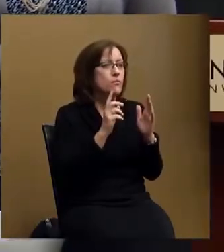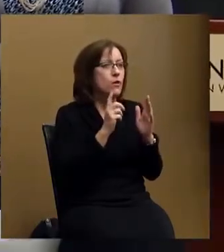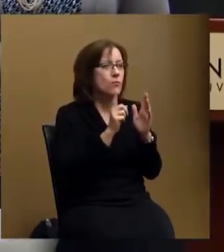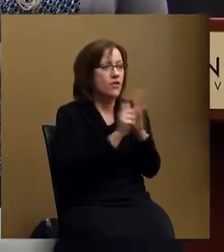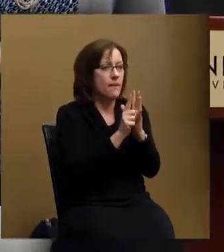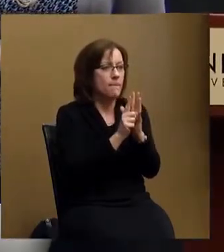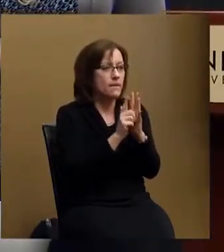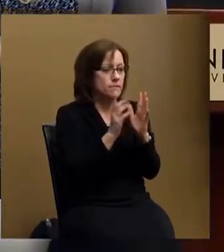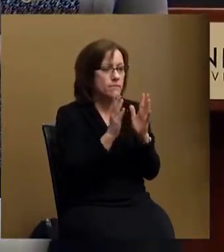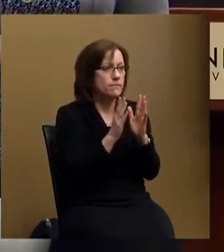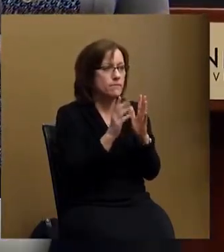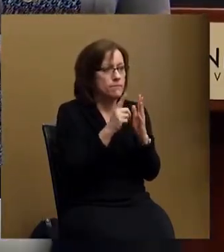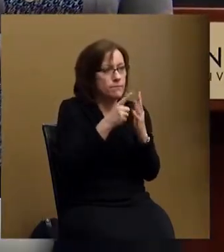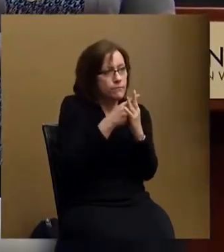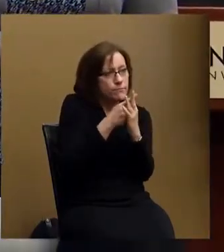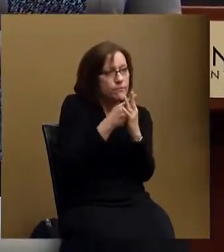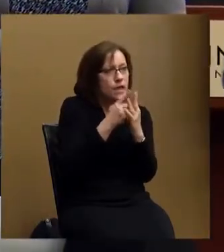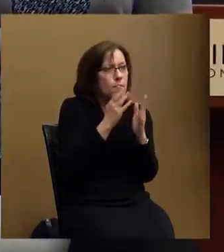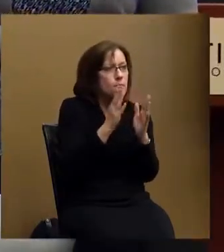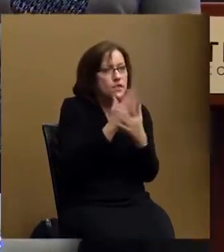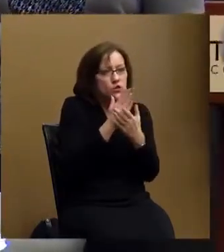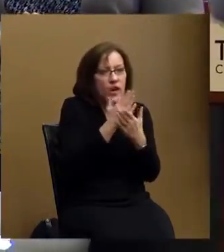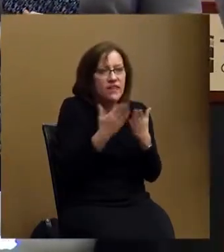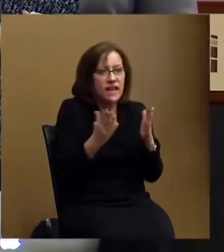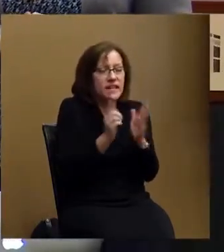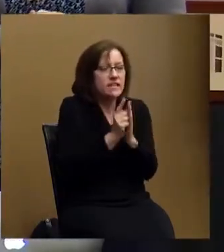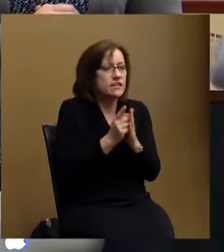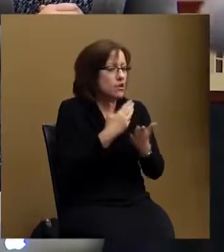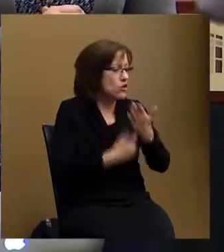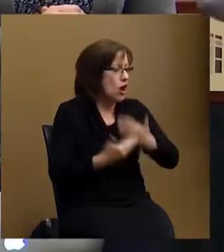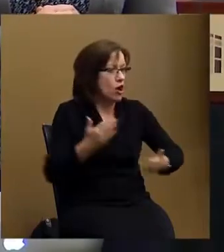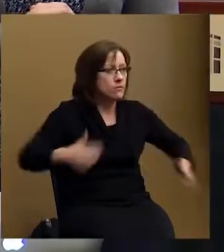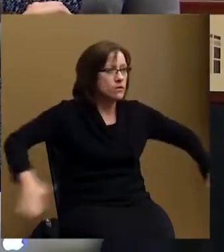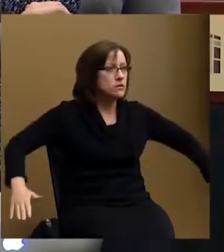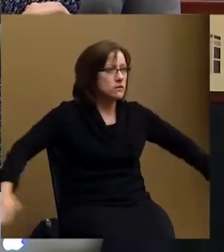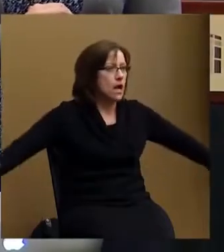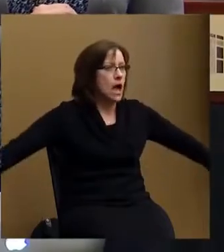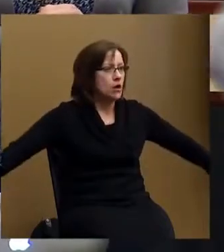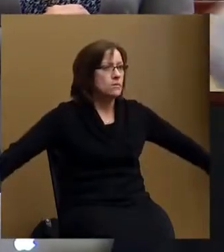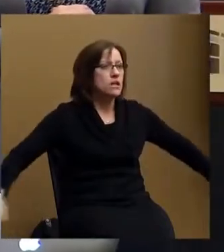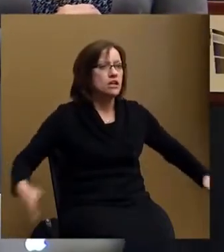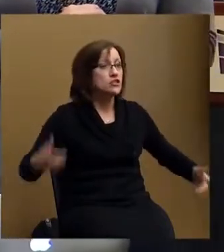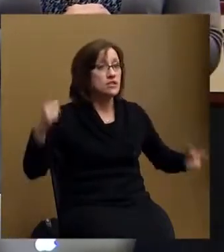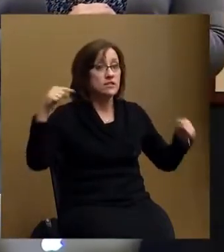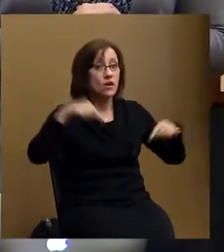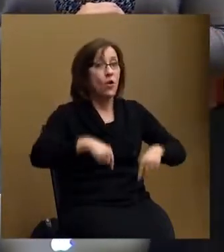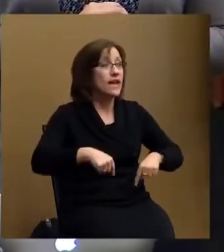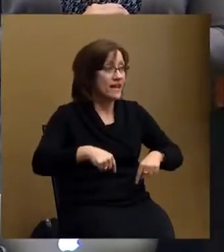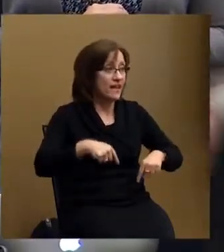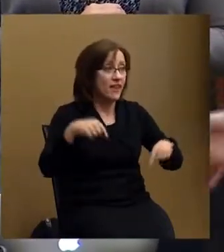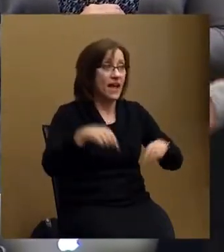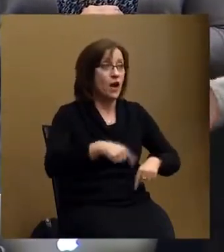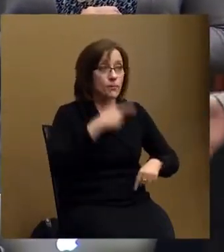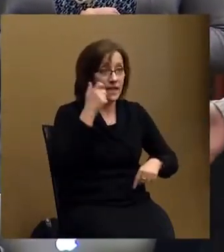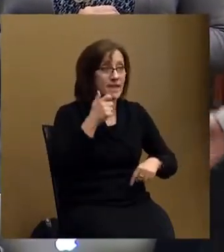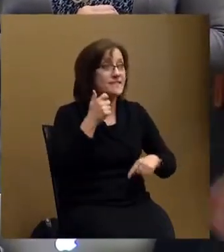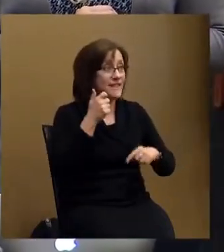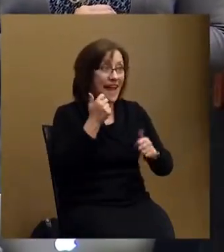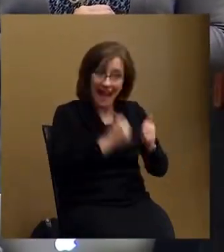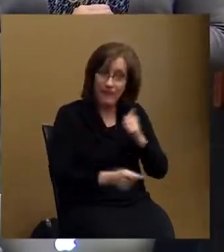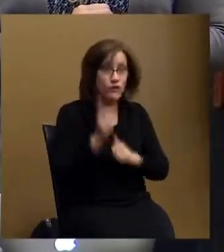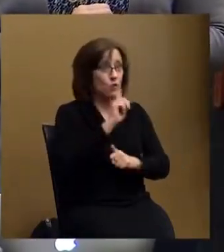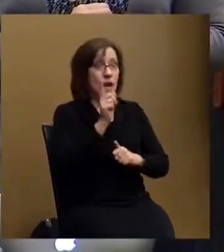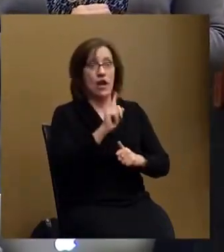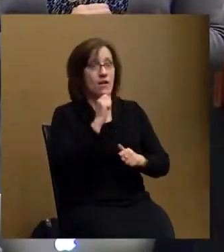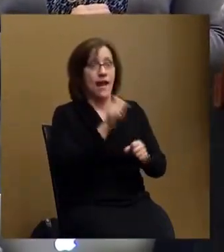that because it's all hypo. She's going there because she's hypo everywhere, right?